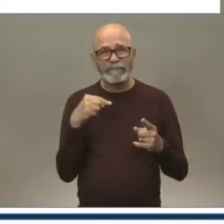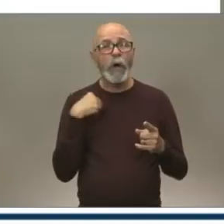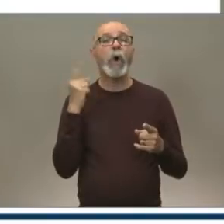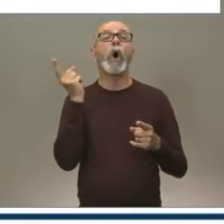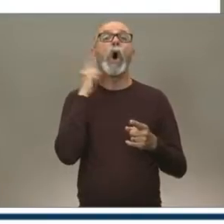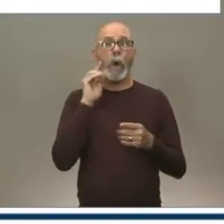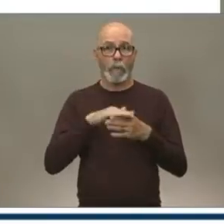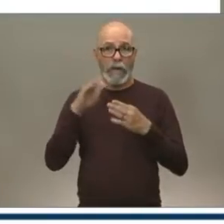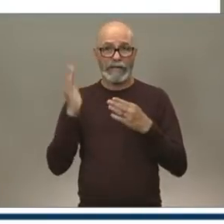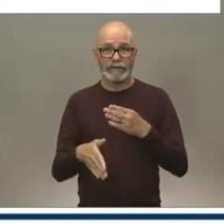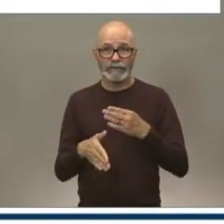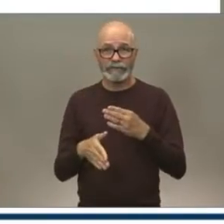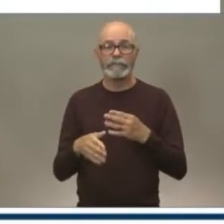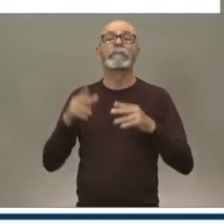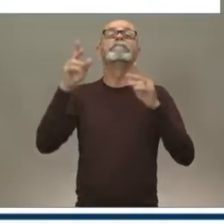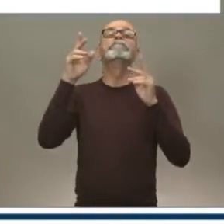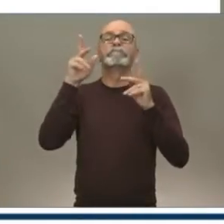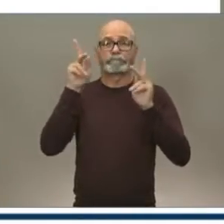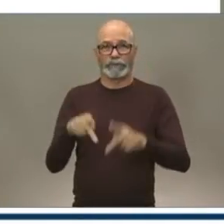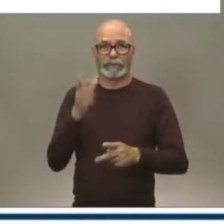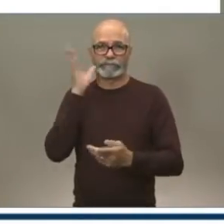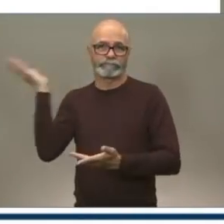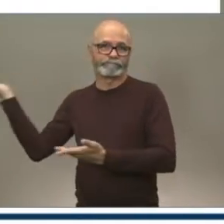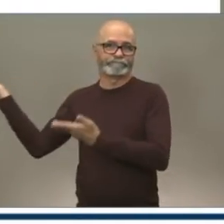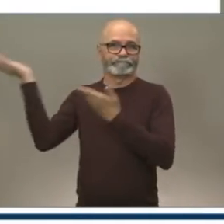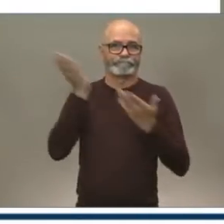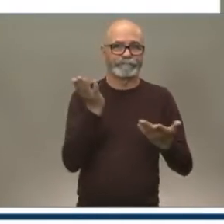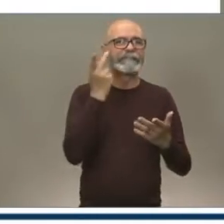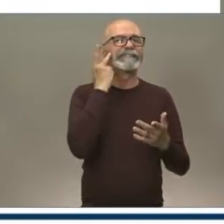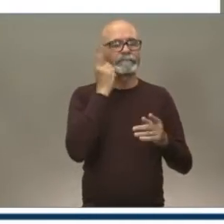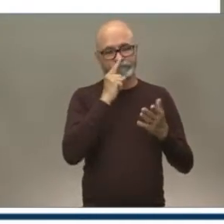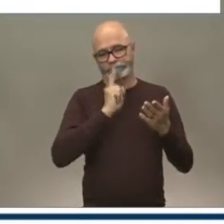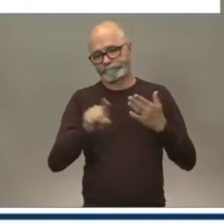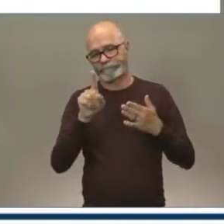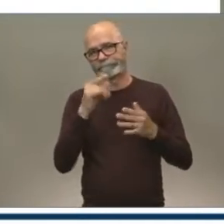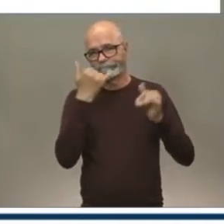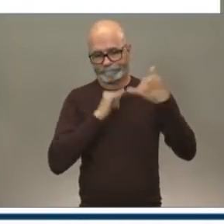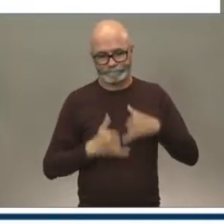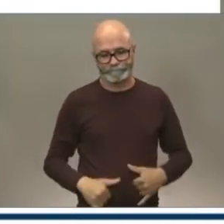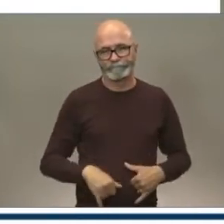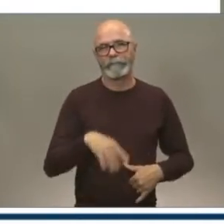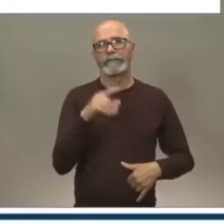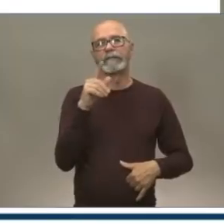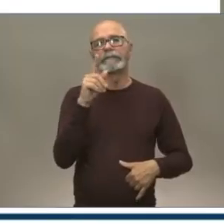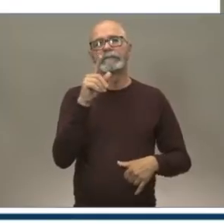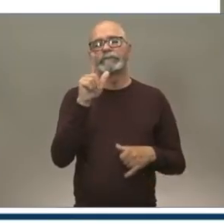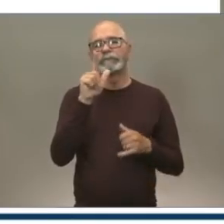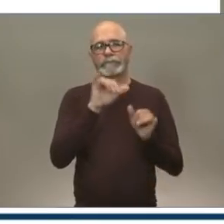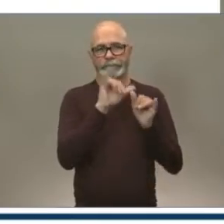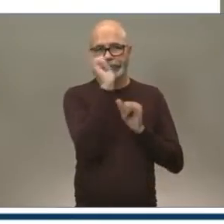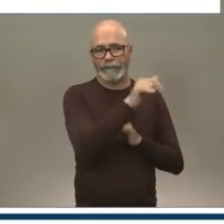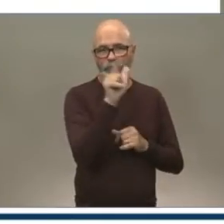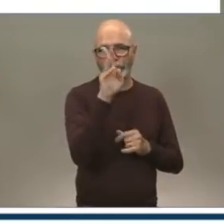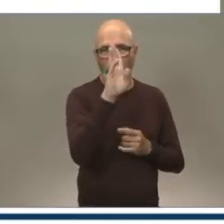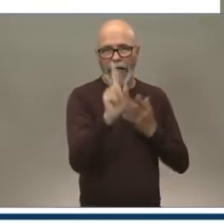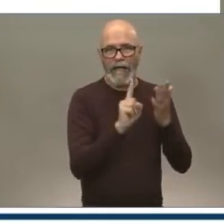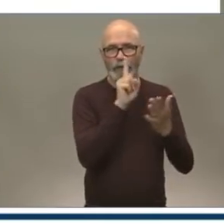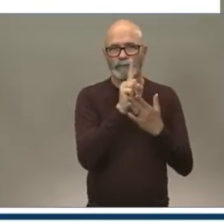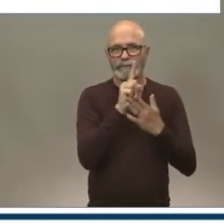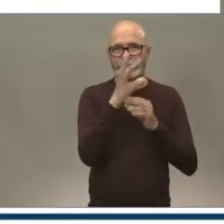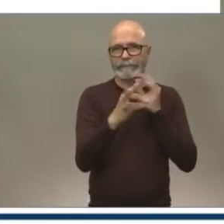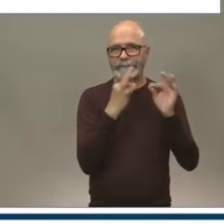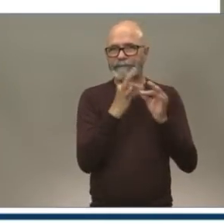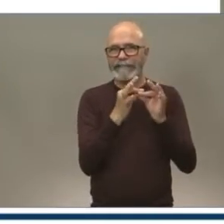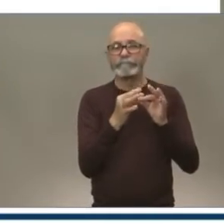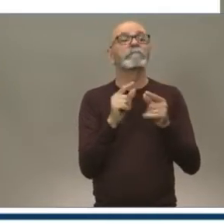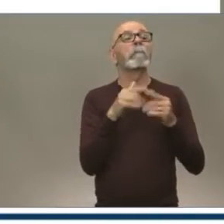was brought ashore for assessment at hospital and then was within 24 hours released from hospital. As far as I'm aware